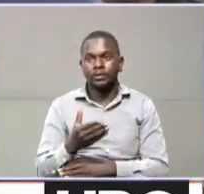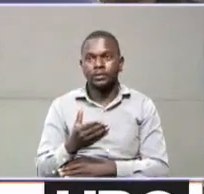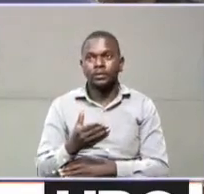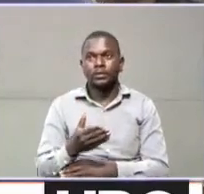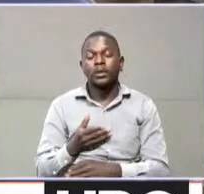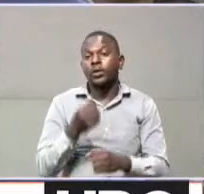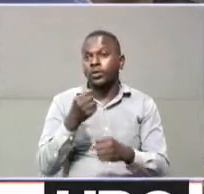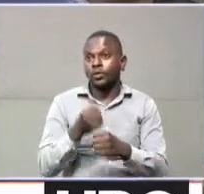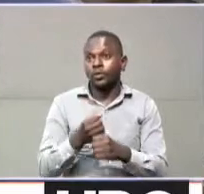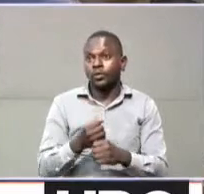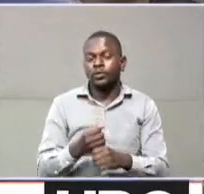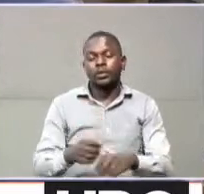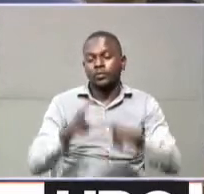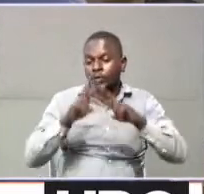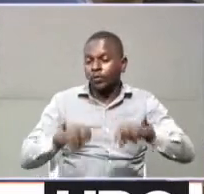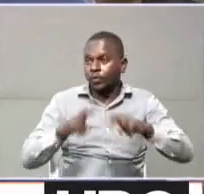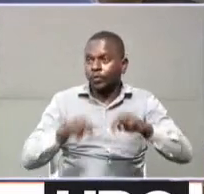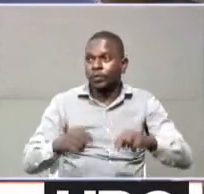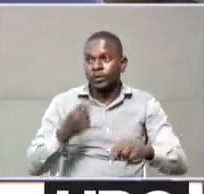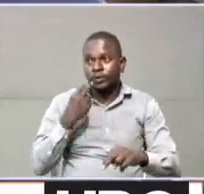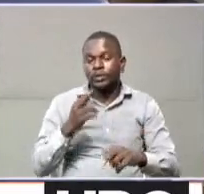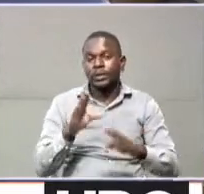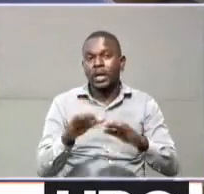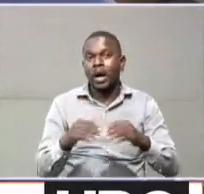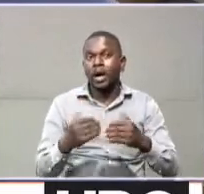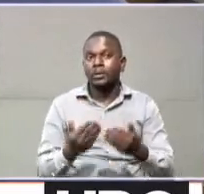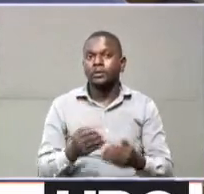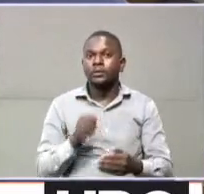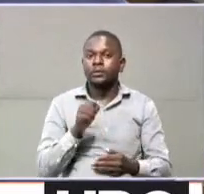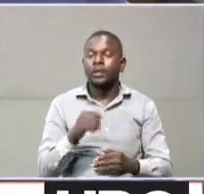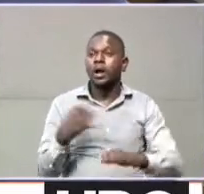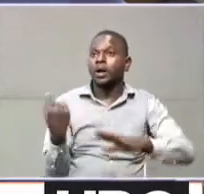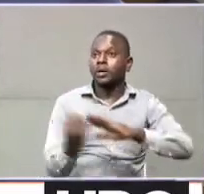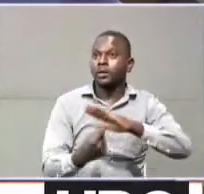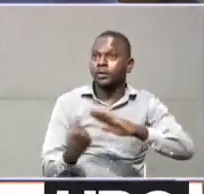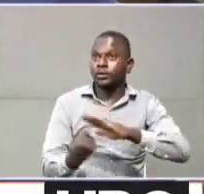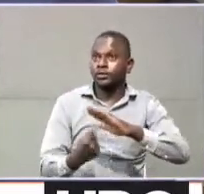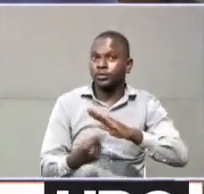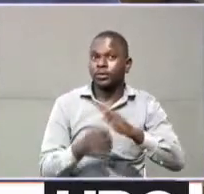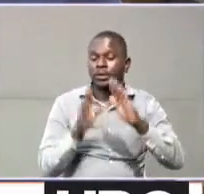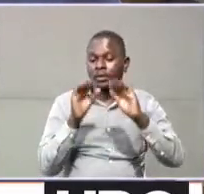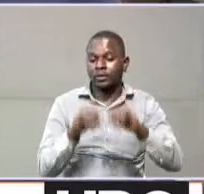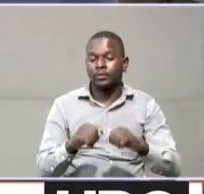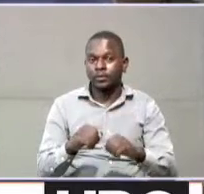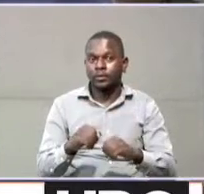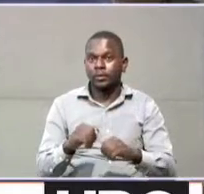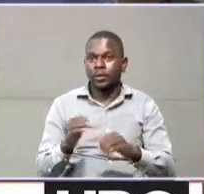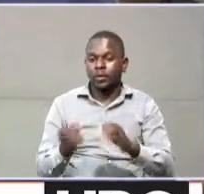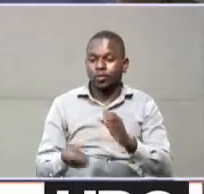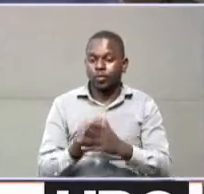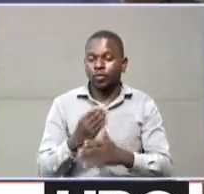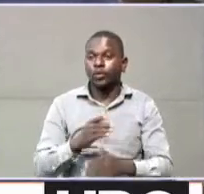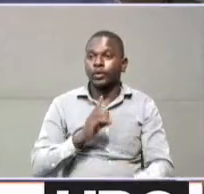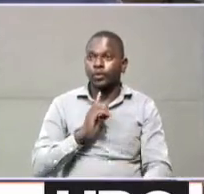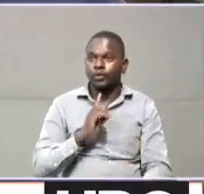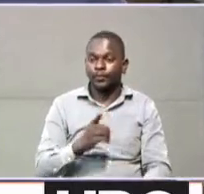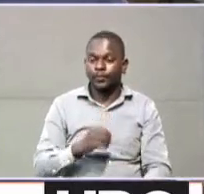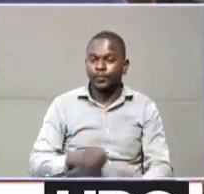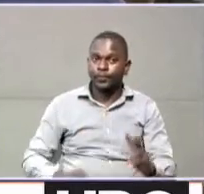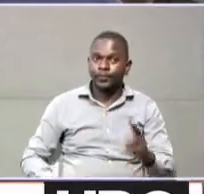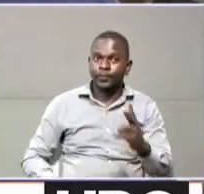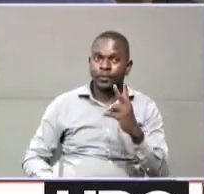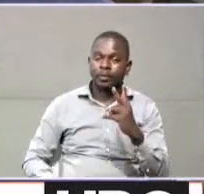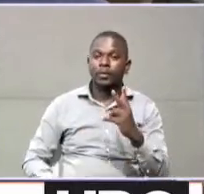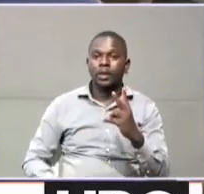you do some homework and see how this situation can be put into order then number